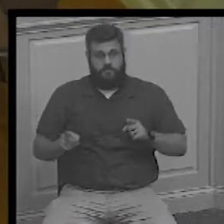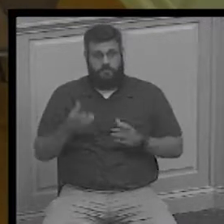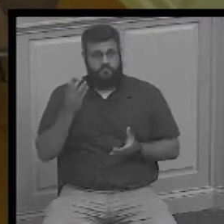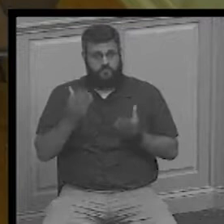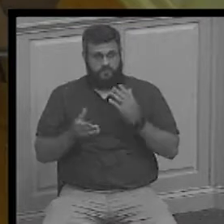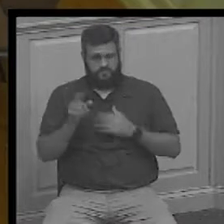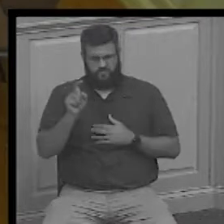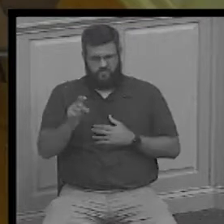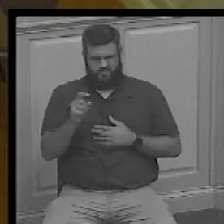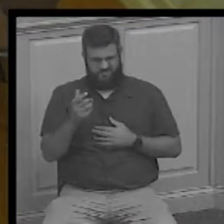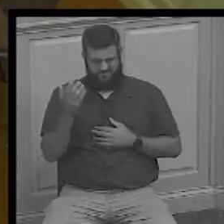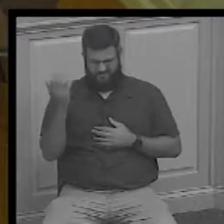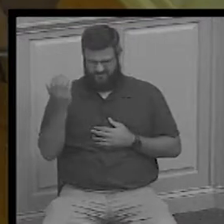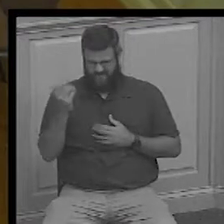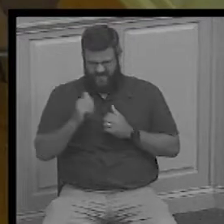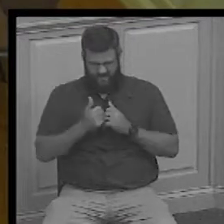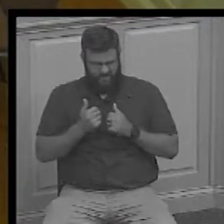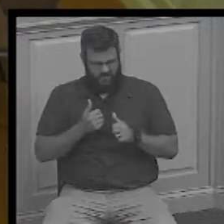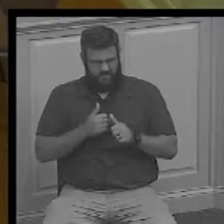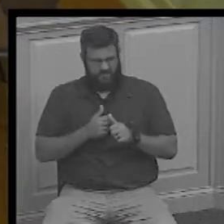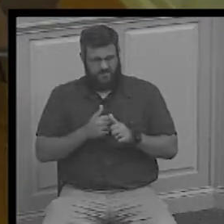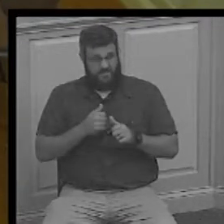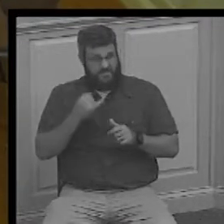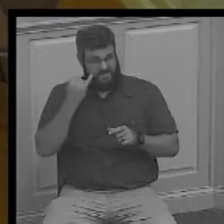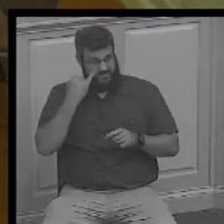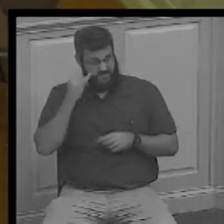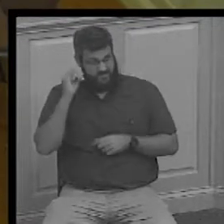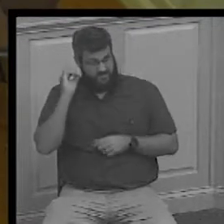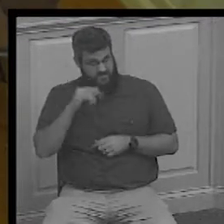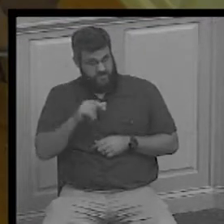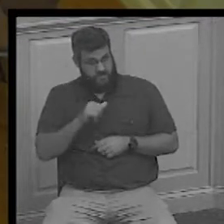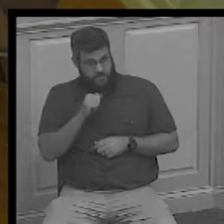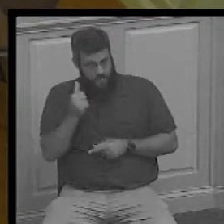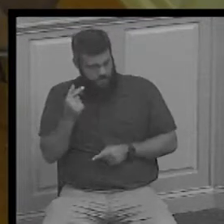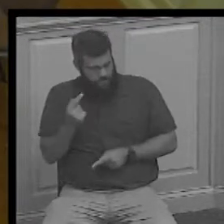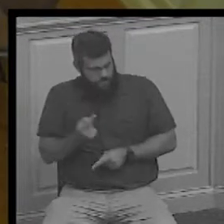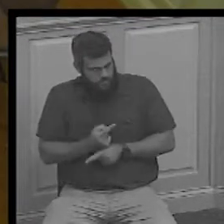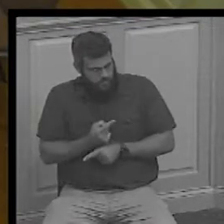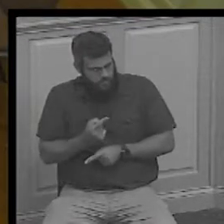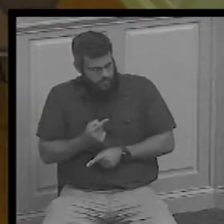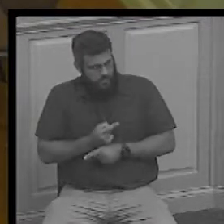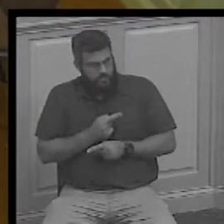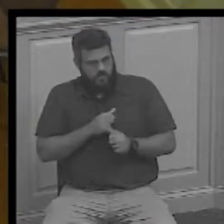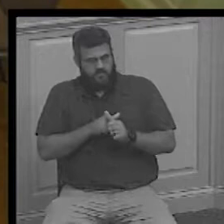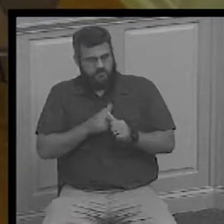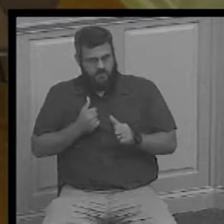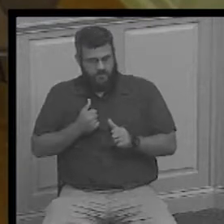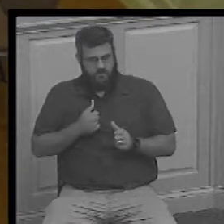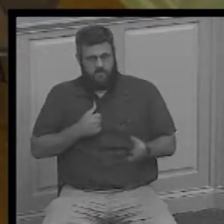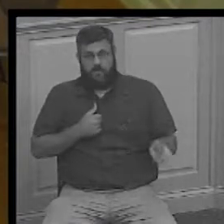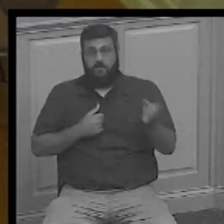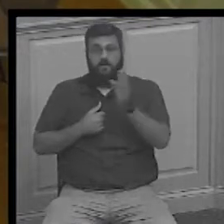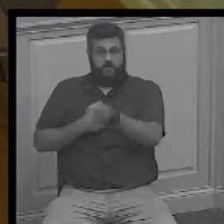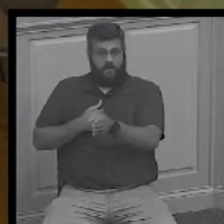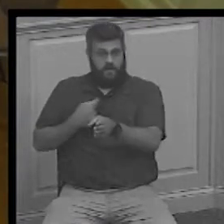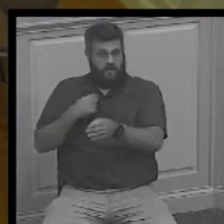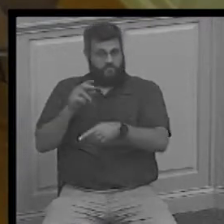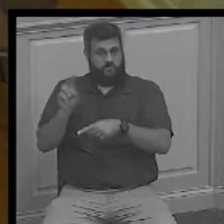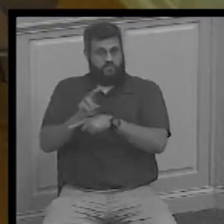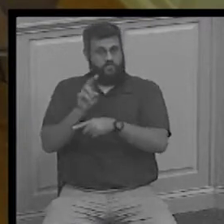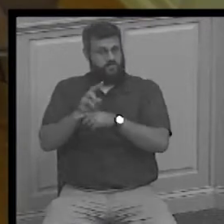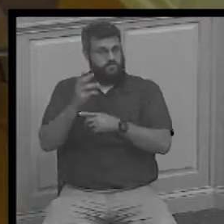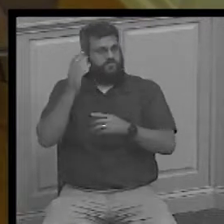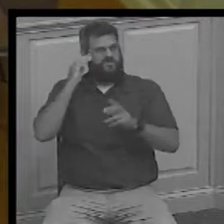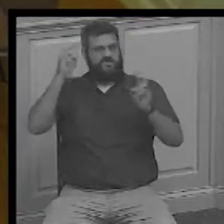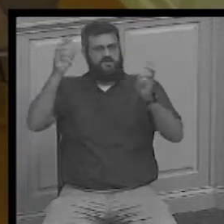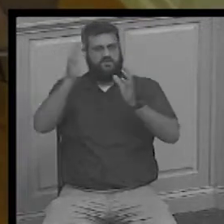probably should be some way to avoid something that is truly inappropriate. Right. I use Jesus Christ. You all have heard me say, we're going to have